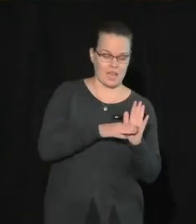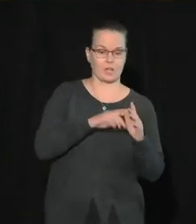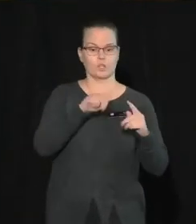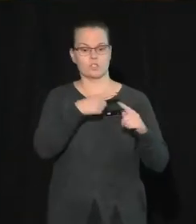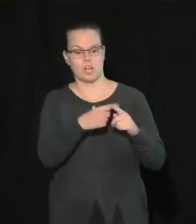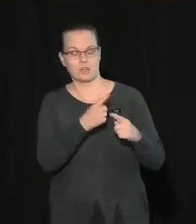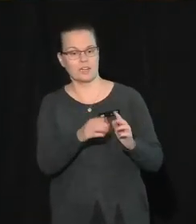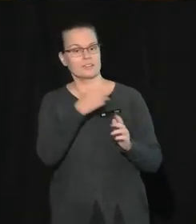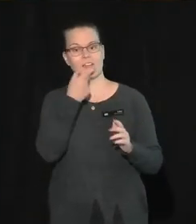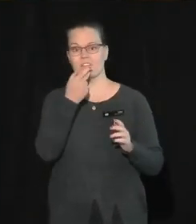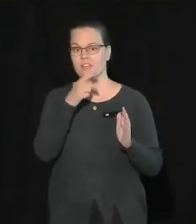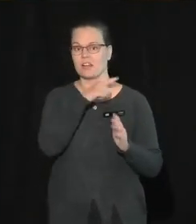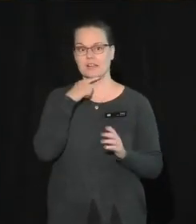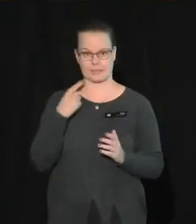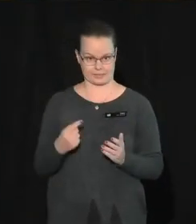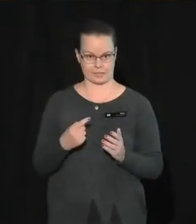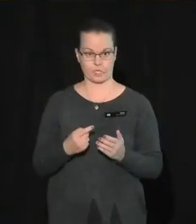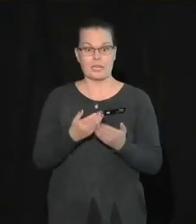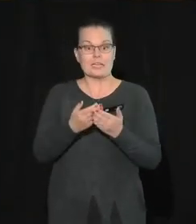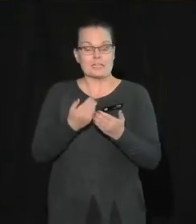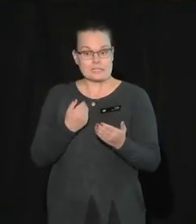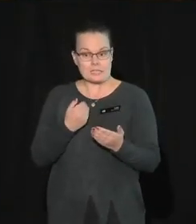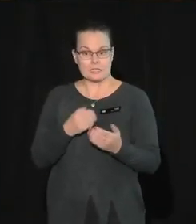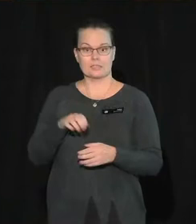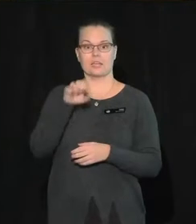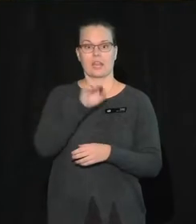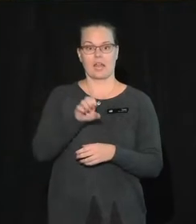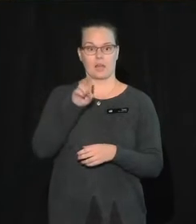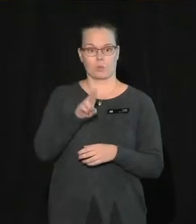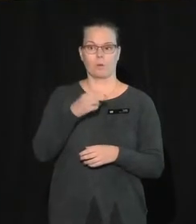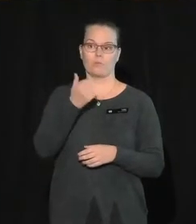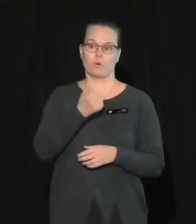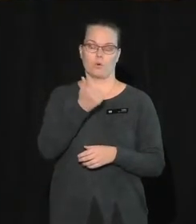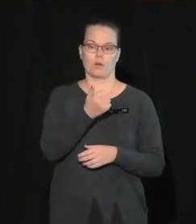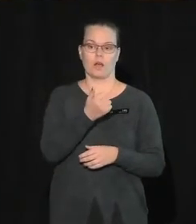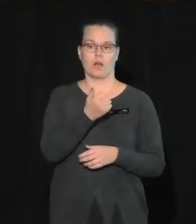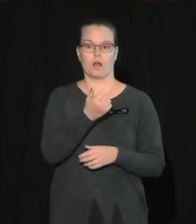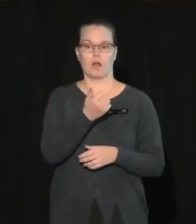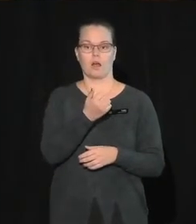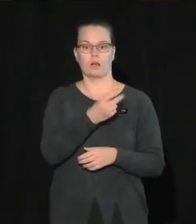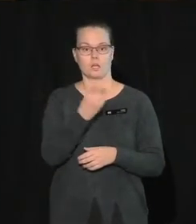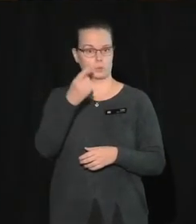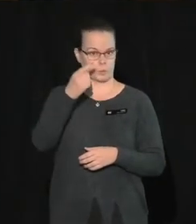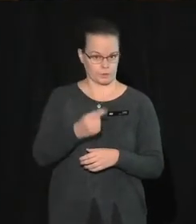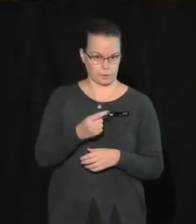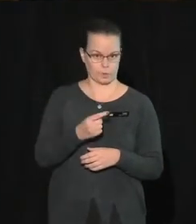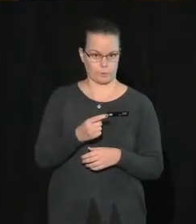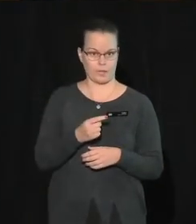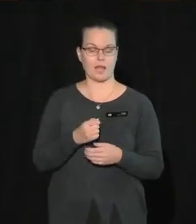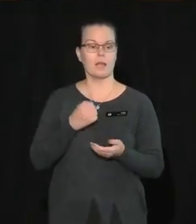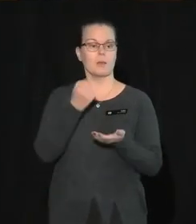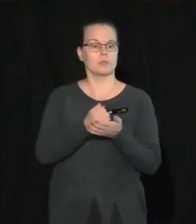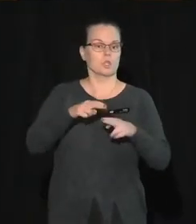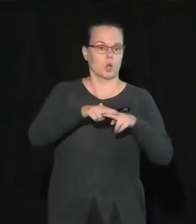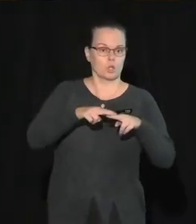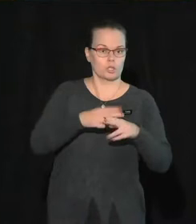with the adoption of the European Disability Strategy in 2010, the Commission took a commitment